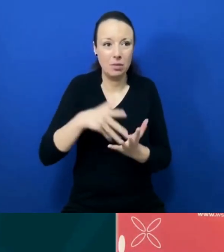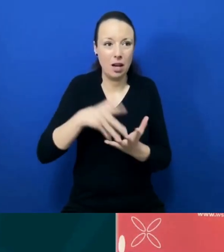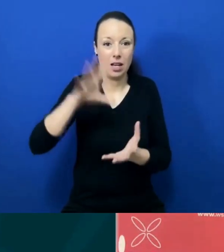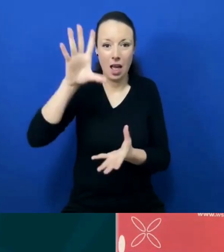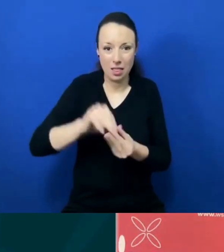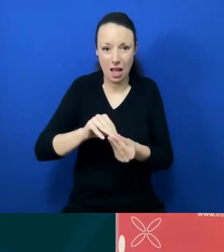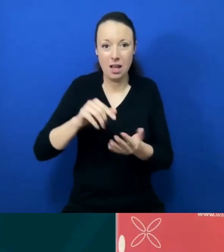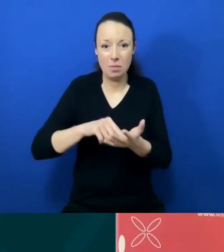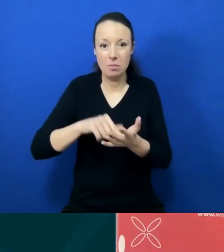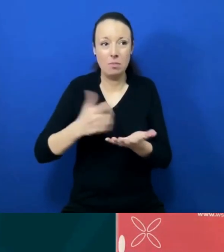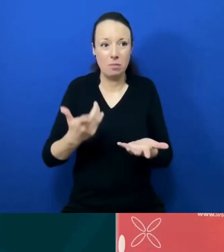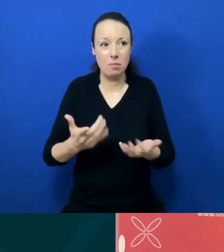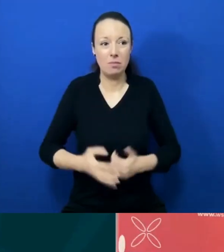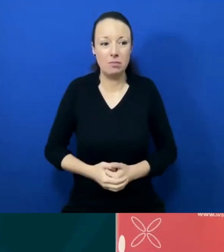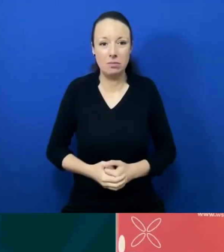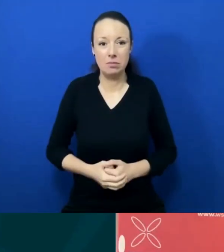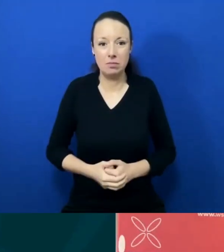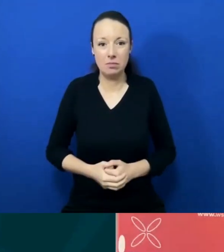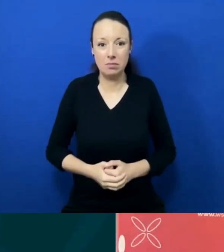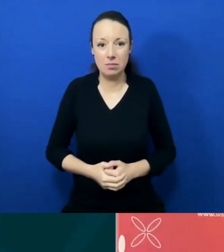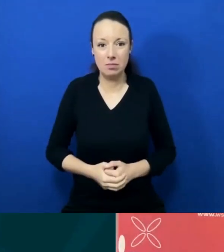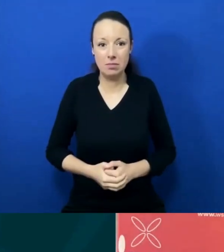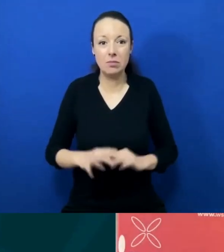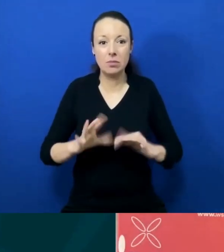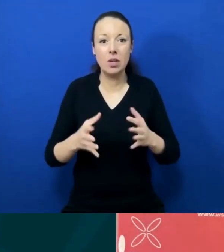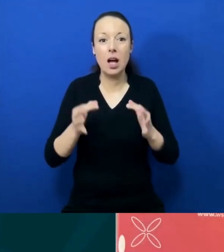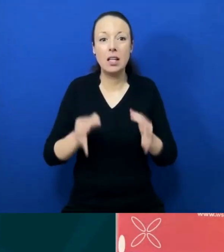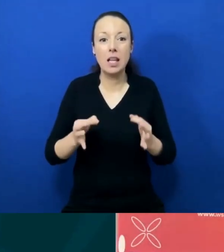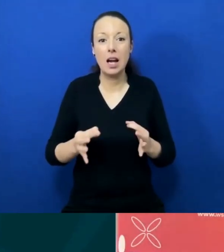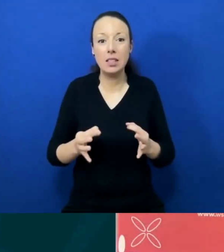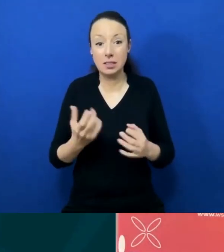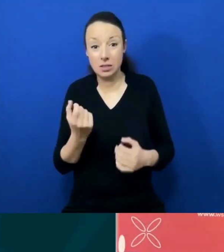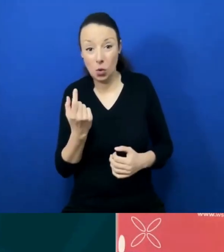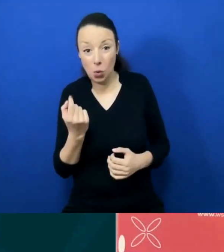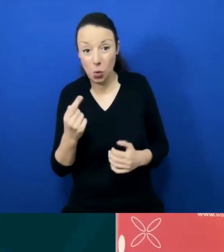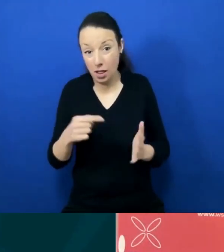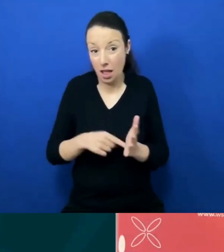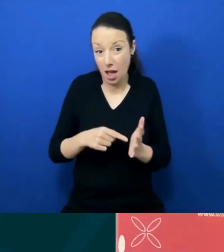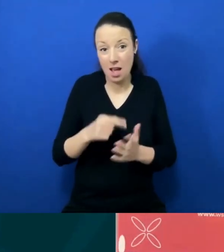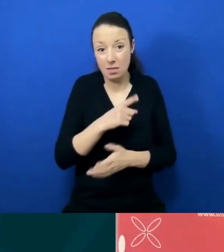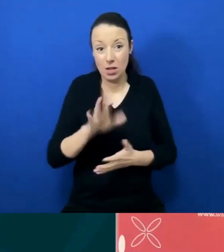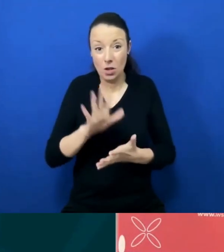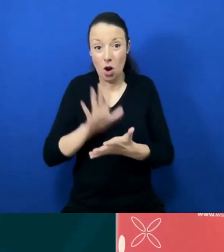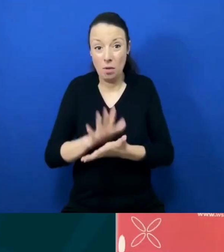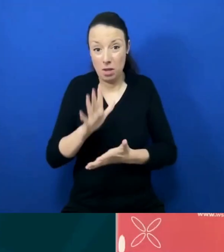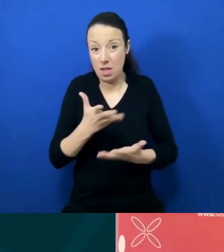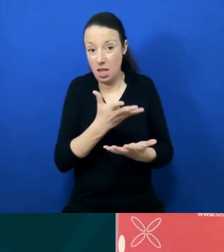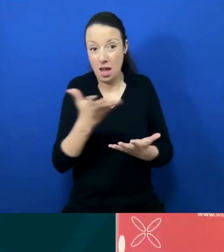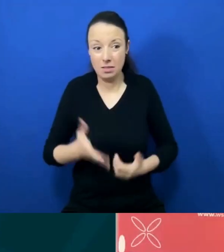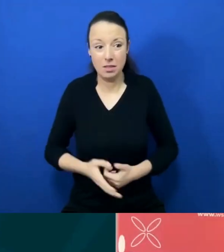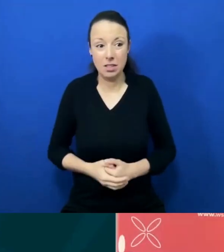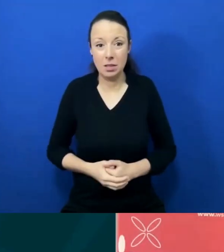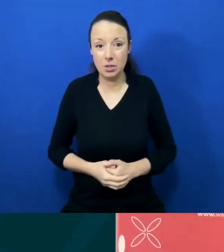where we posted our evaluation poll. Please dedicate a